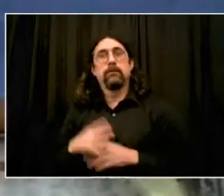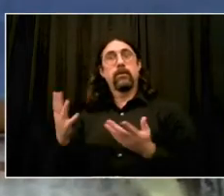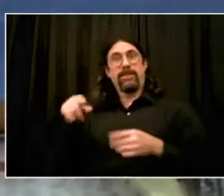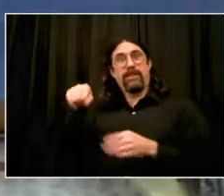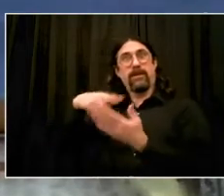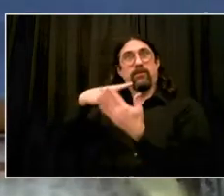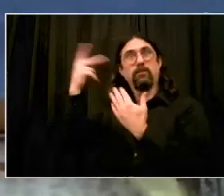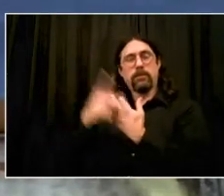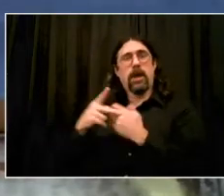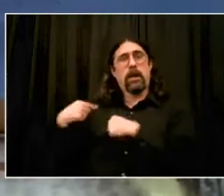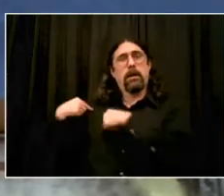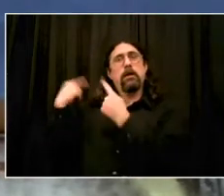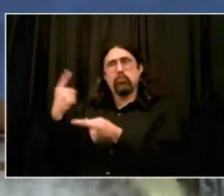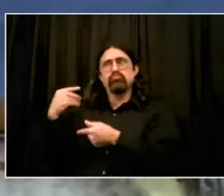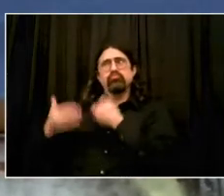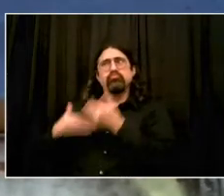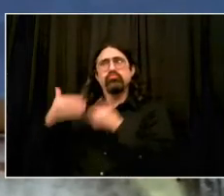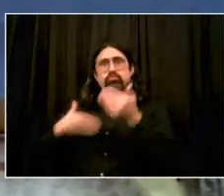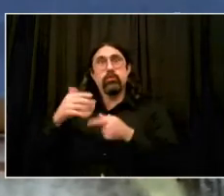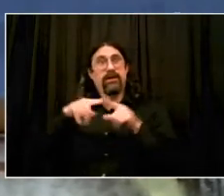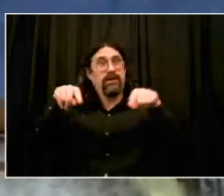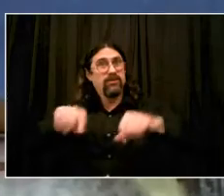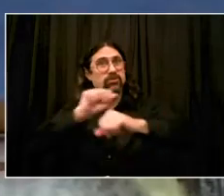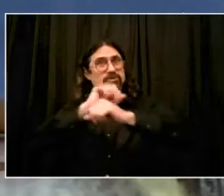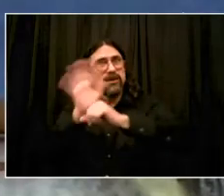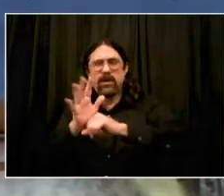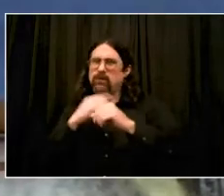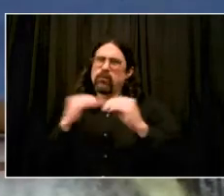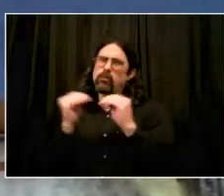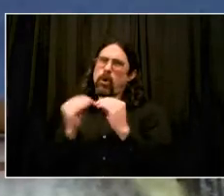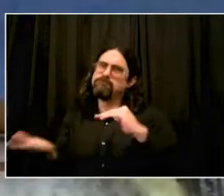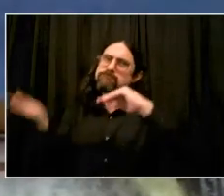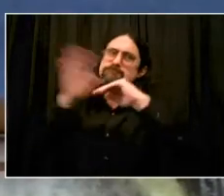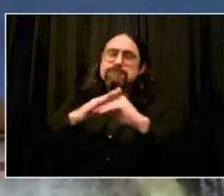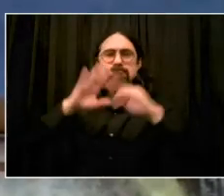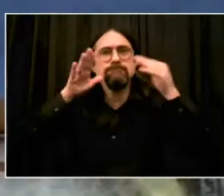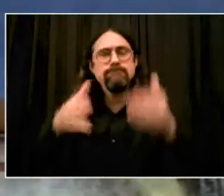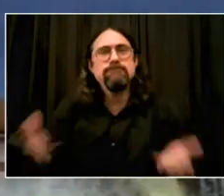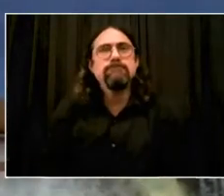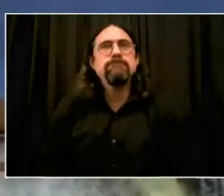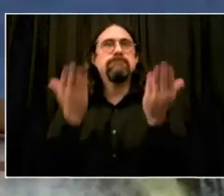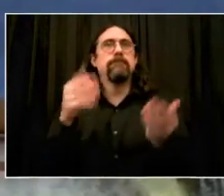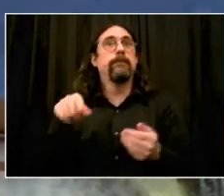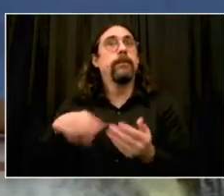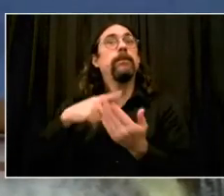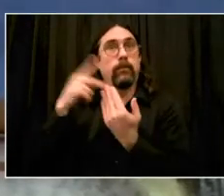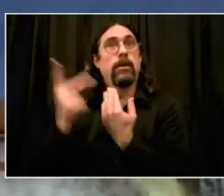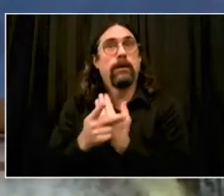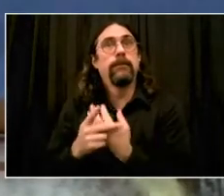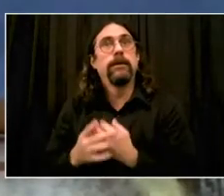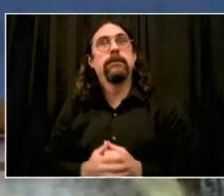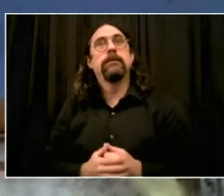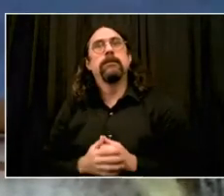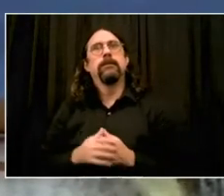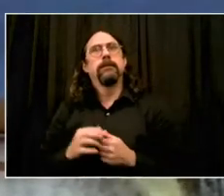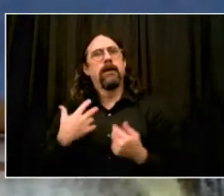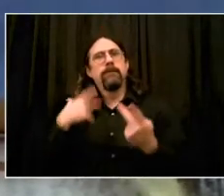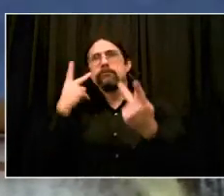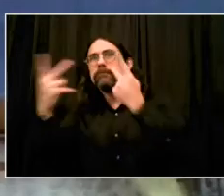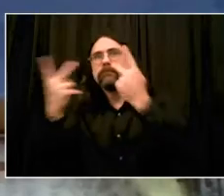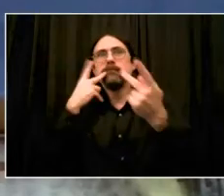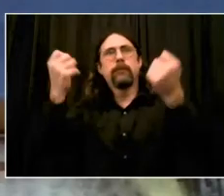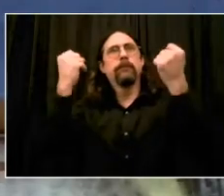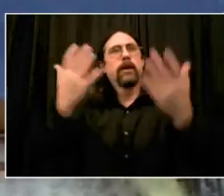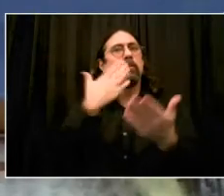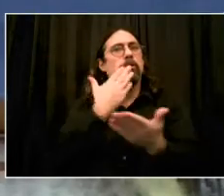and how worker cooperatives and the organizations that support them can